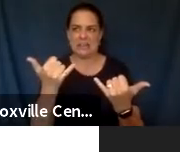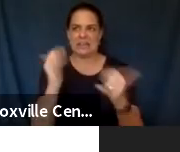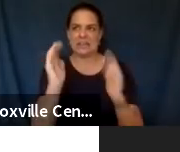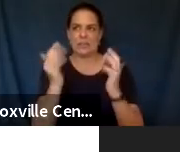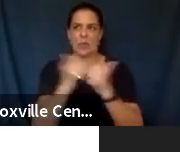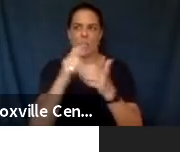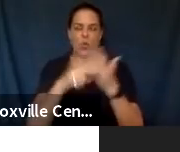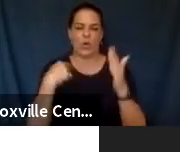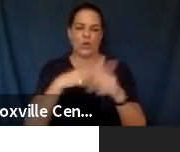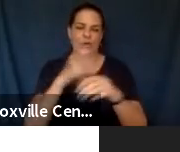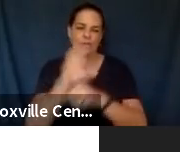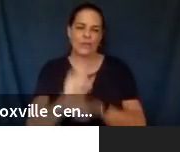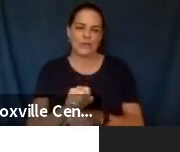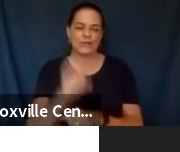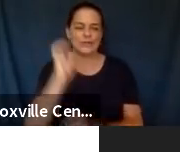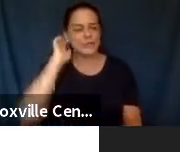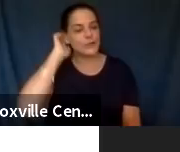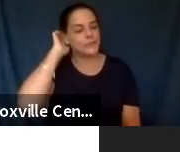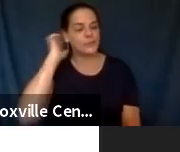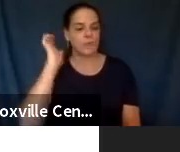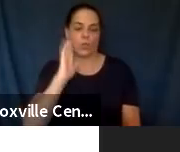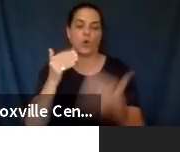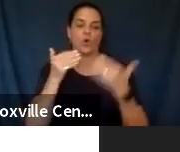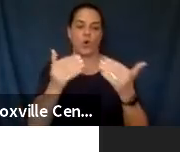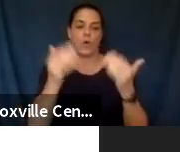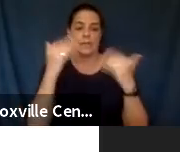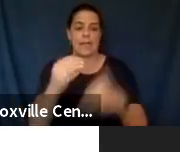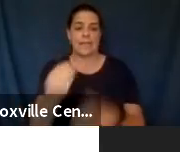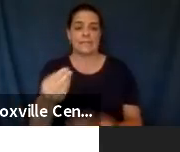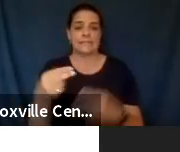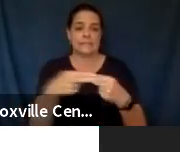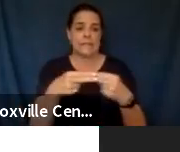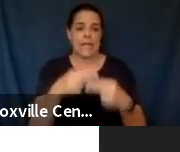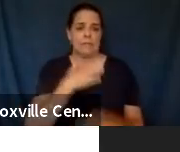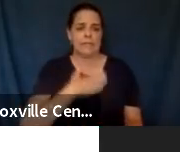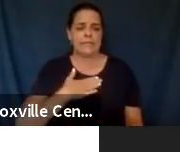to. So let's go ahead and next slide, please.